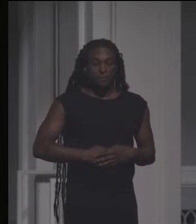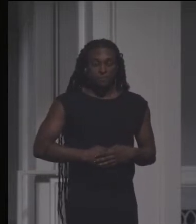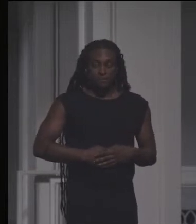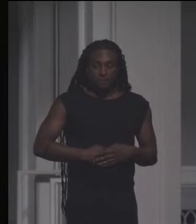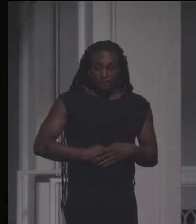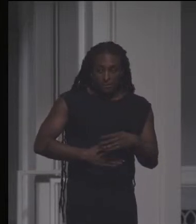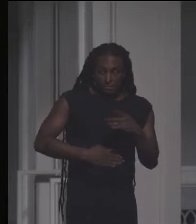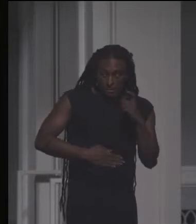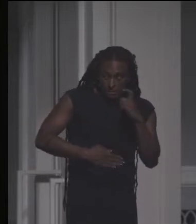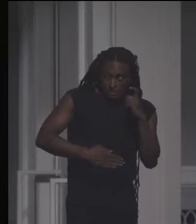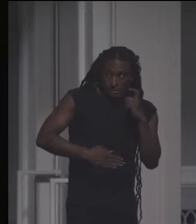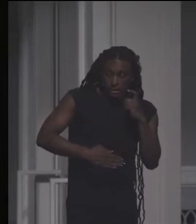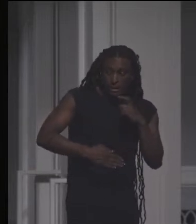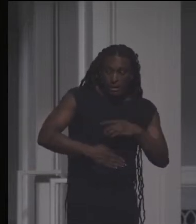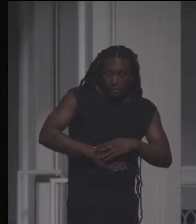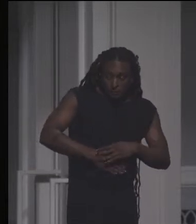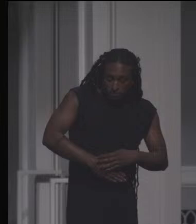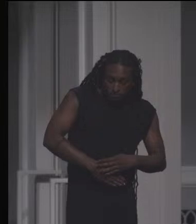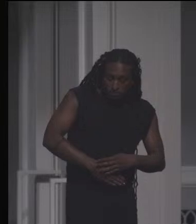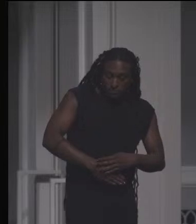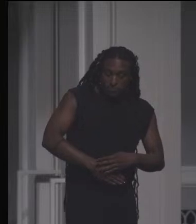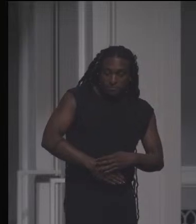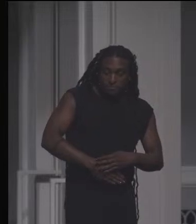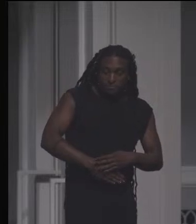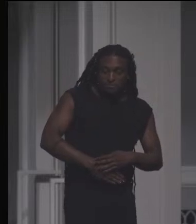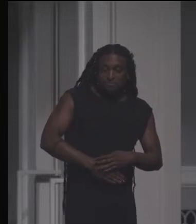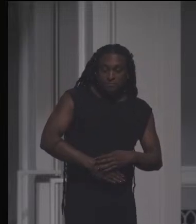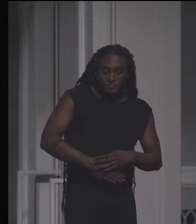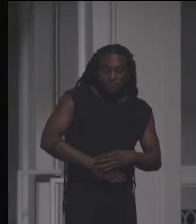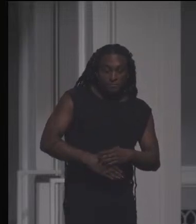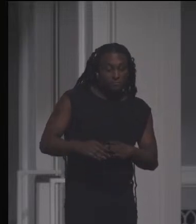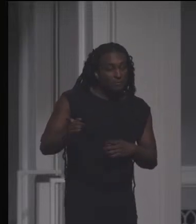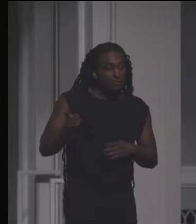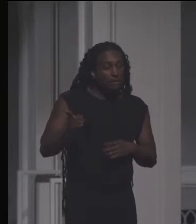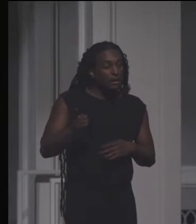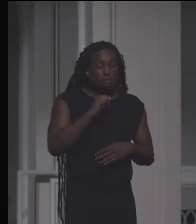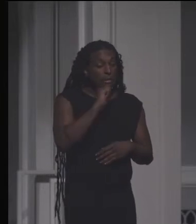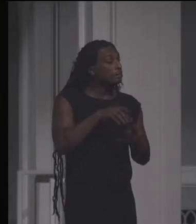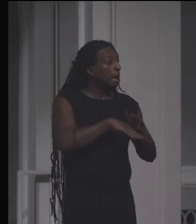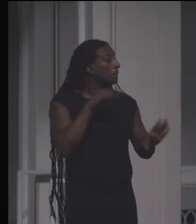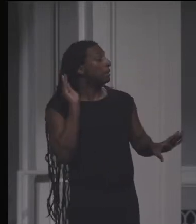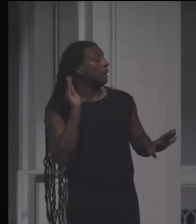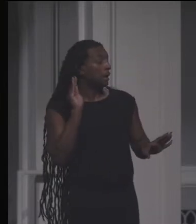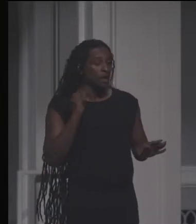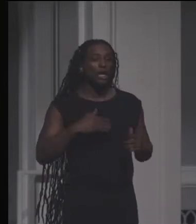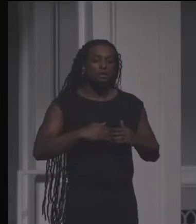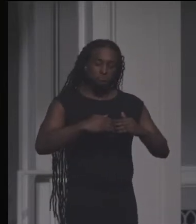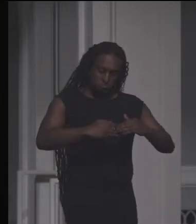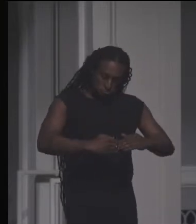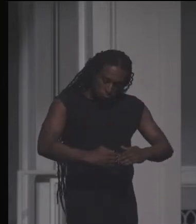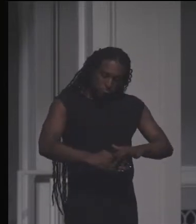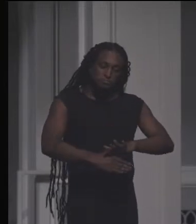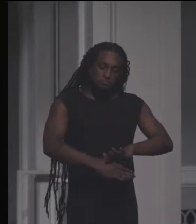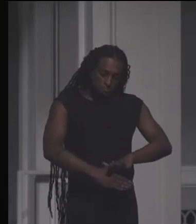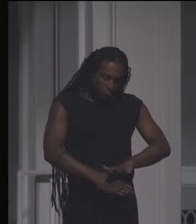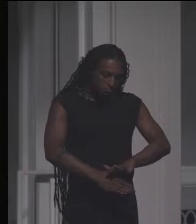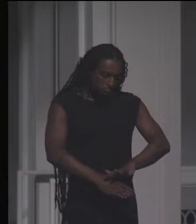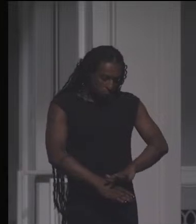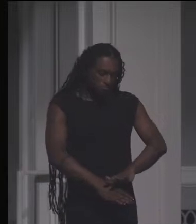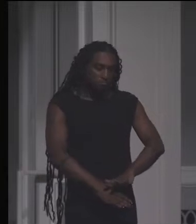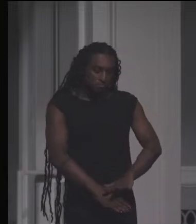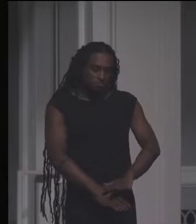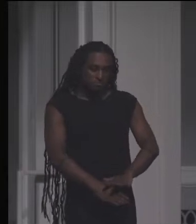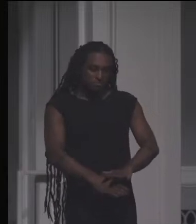look, lower. And when Angharad did not pull away, lower still, between